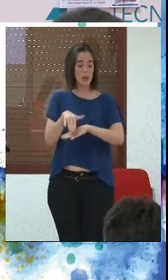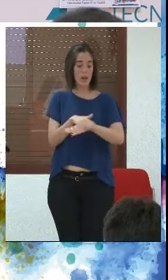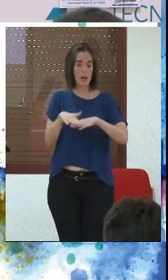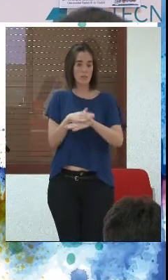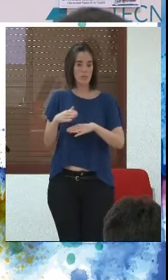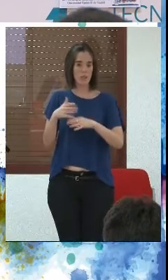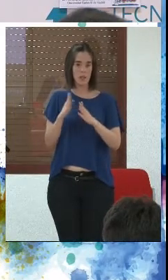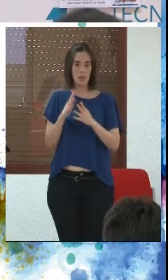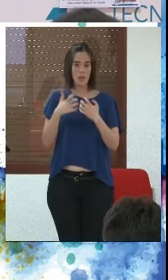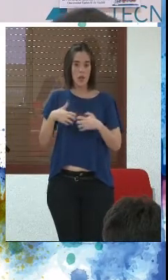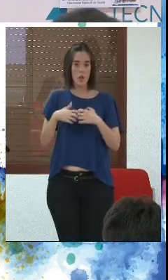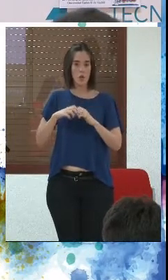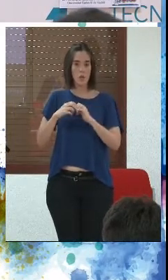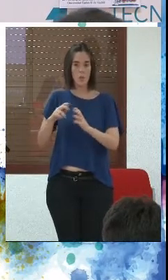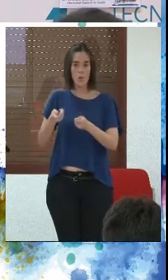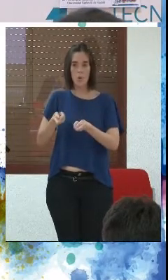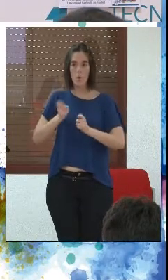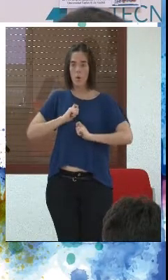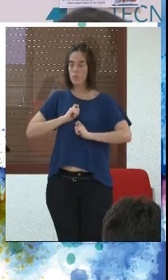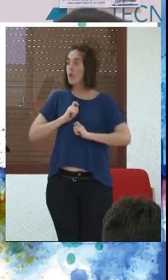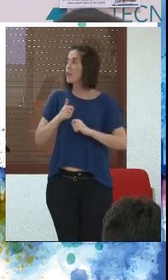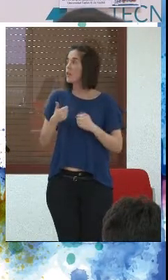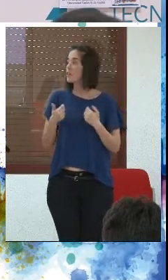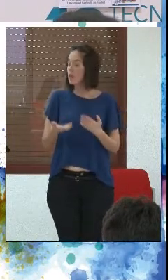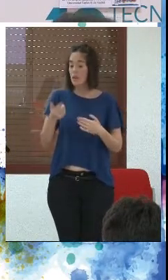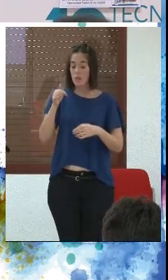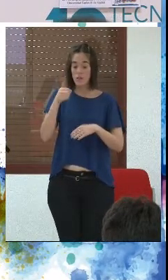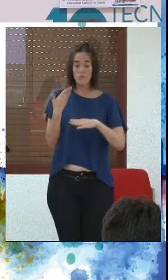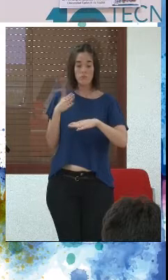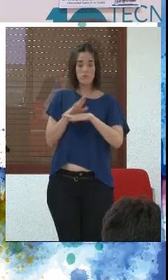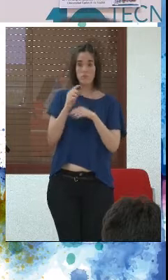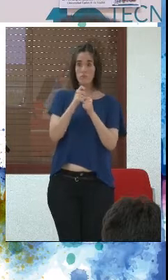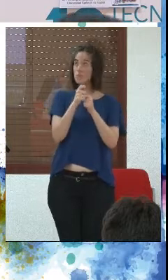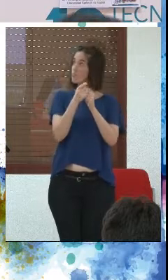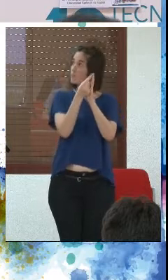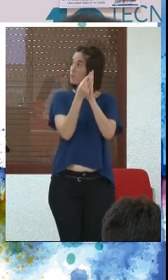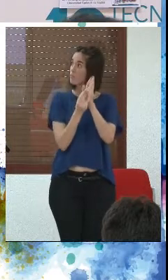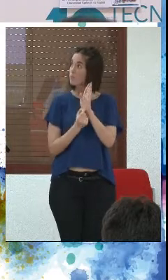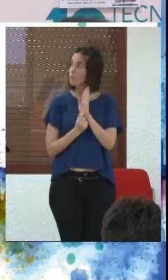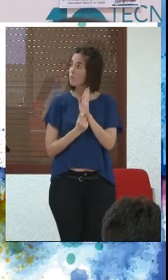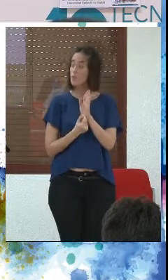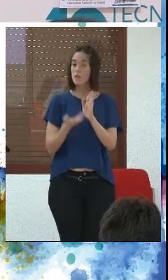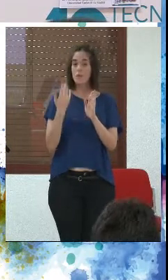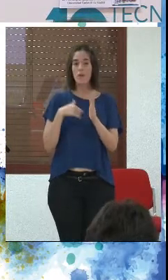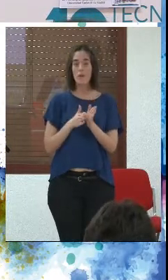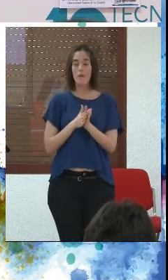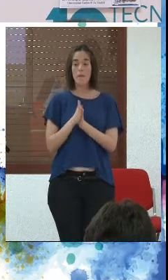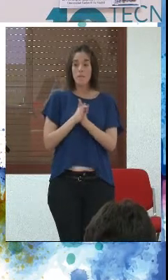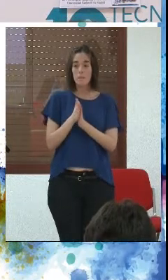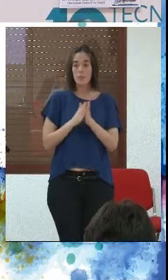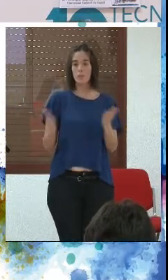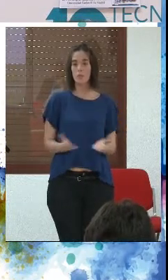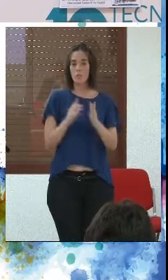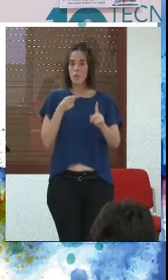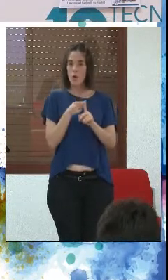the database of the robot. During the presentation, I'm going to follow those points. First of all, I'm going to be